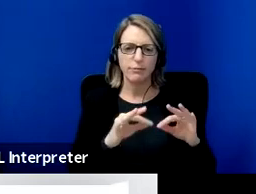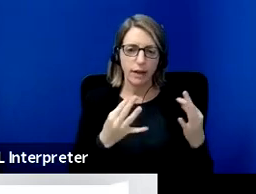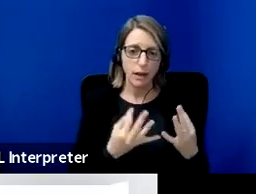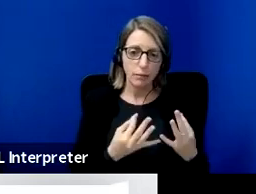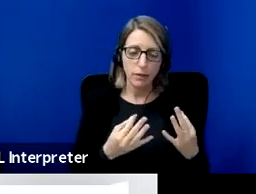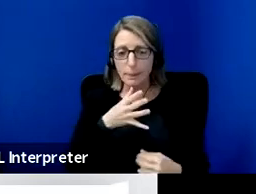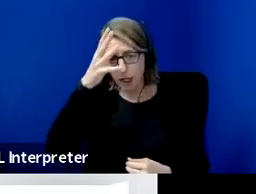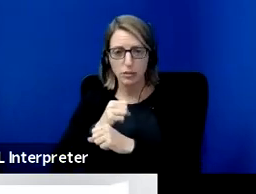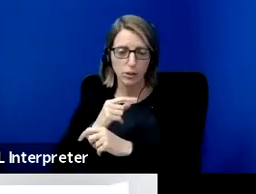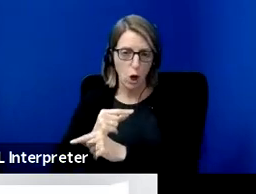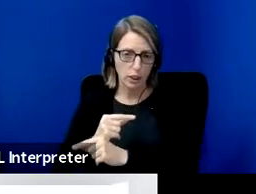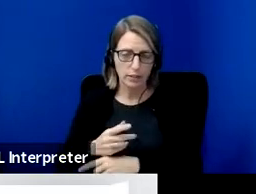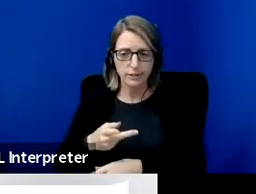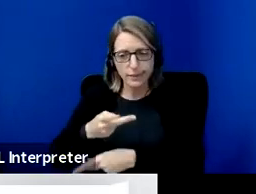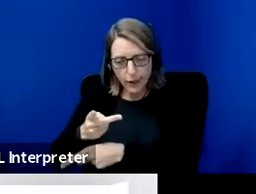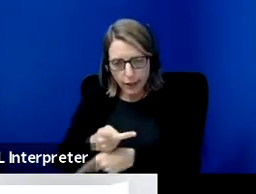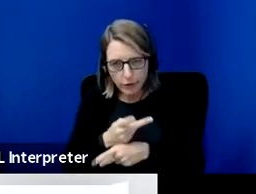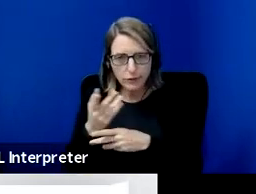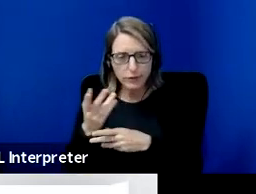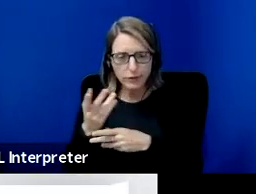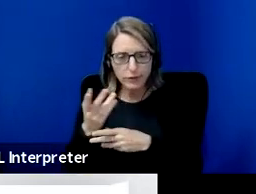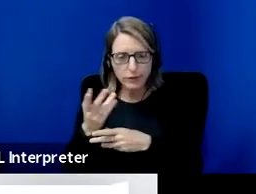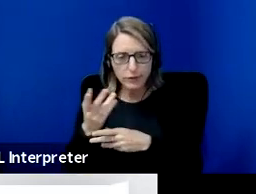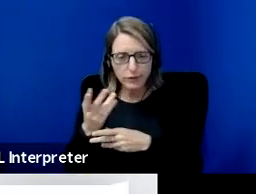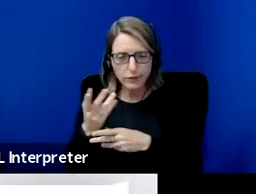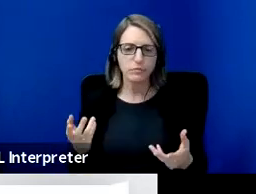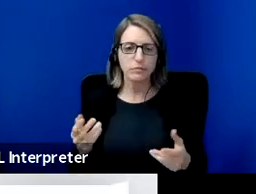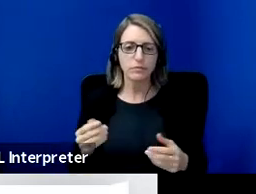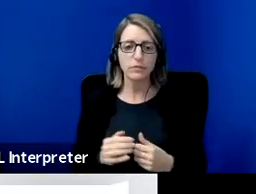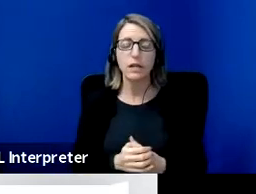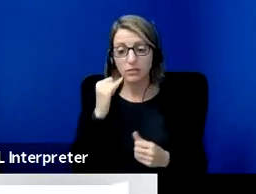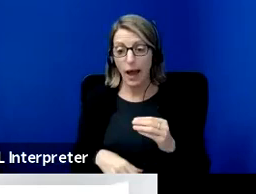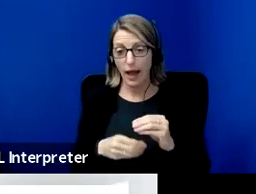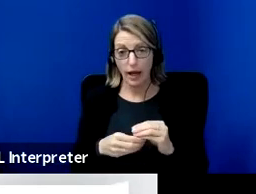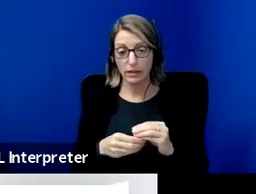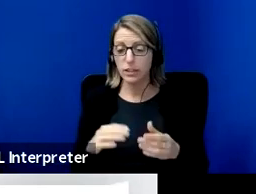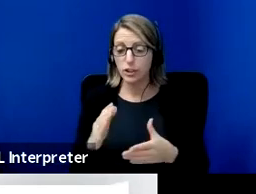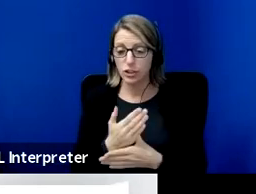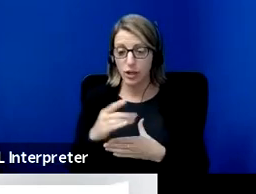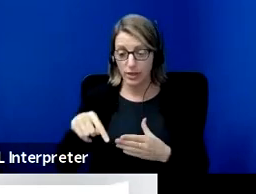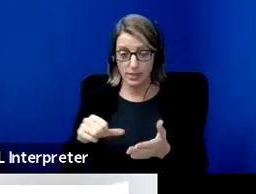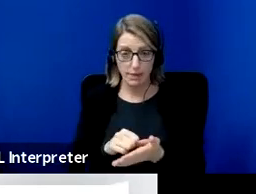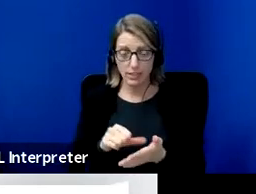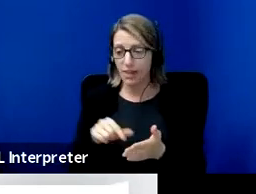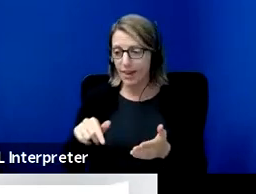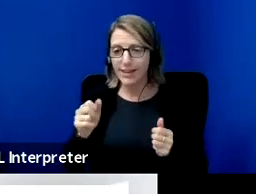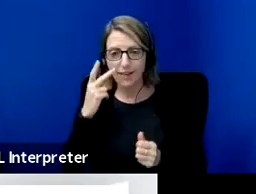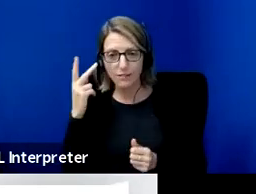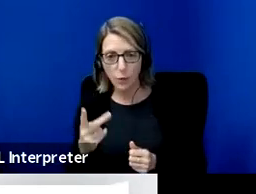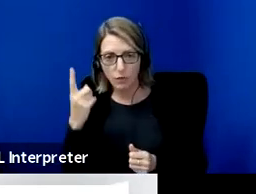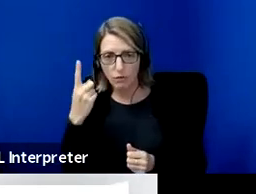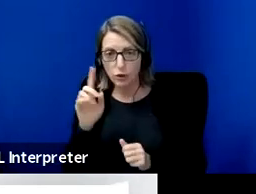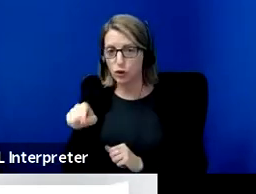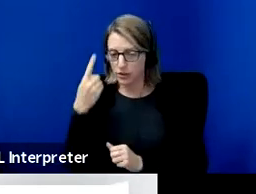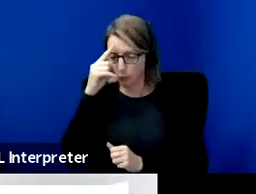caregivers. Now, if they were added in and you share this page, they can view this just for their students